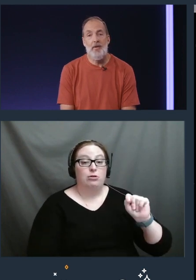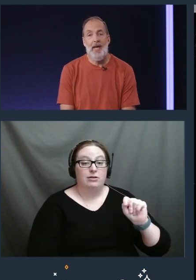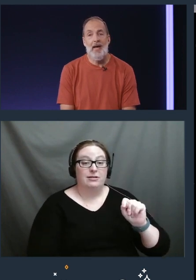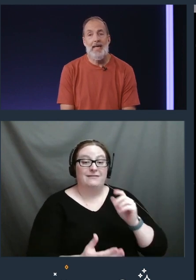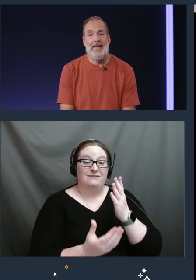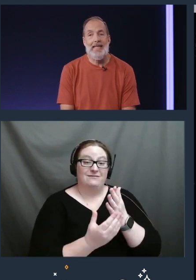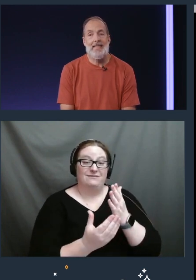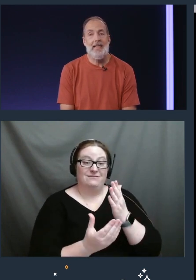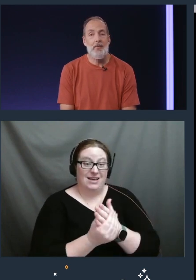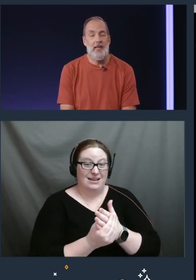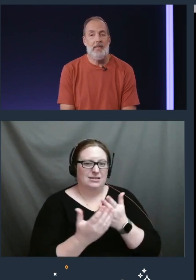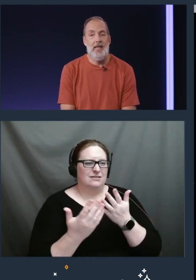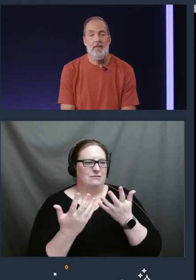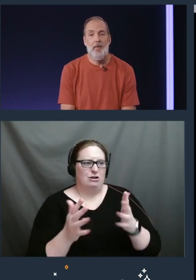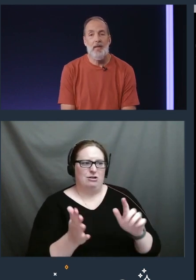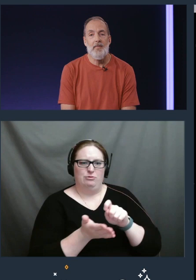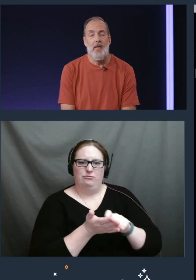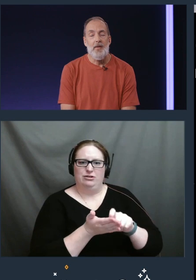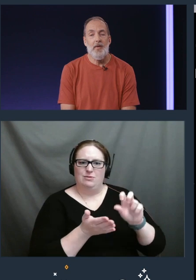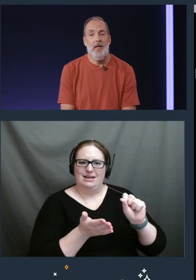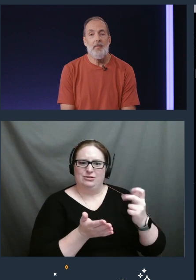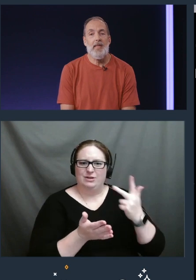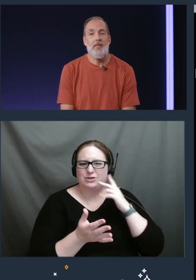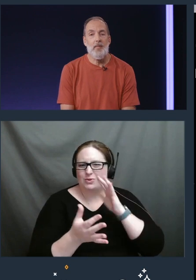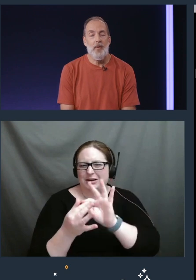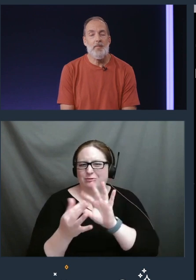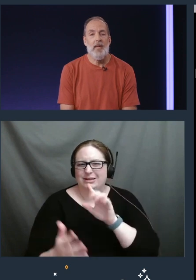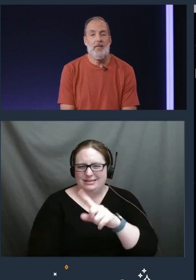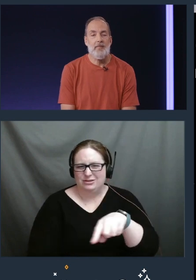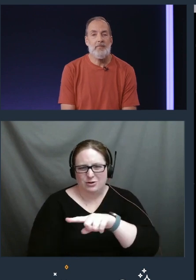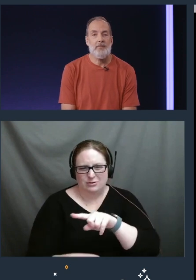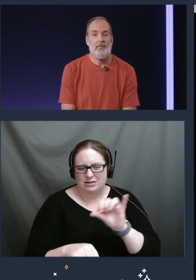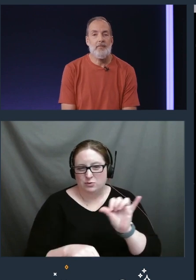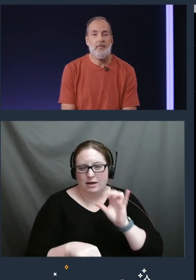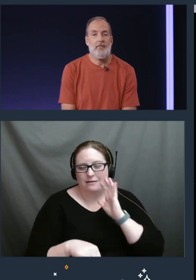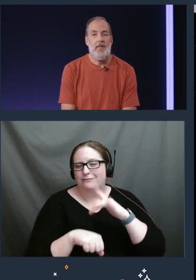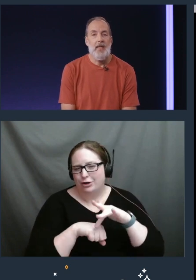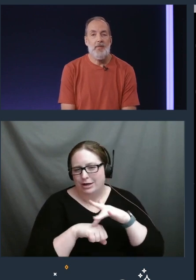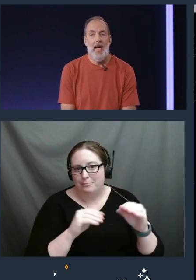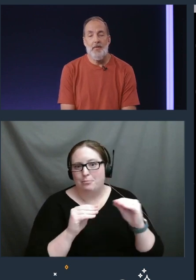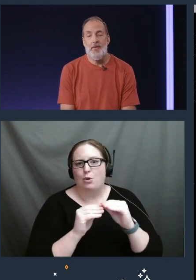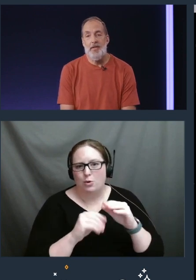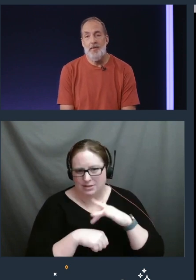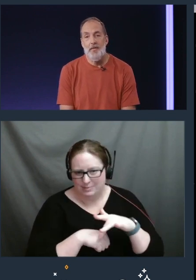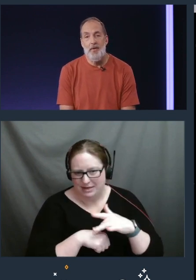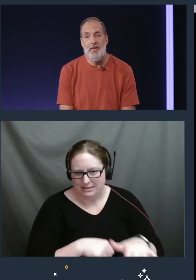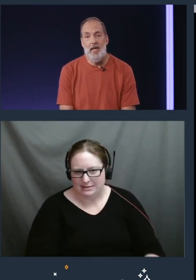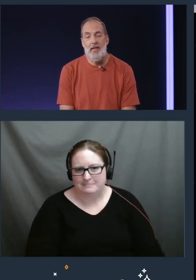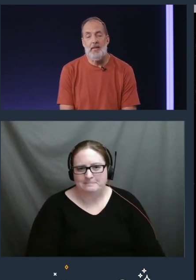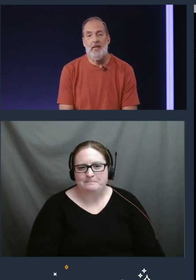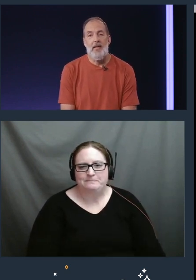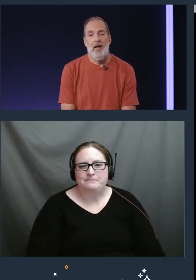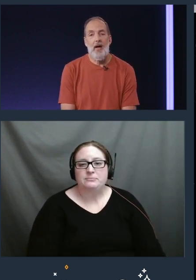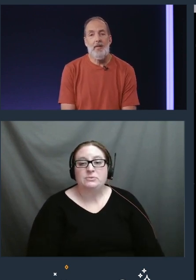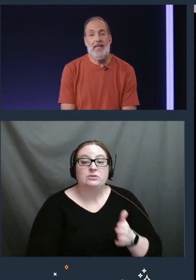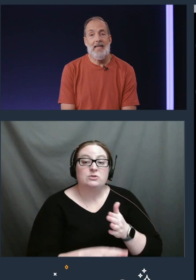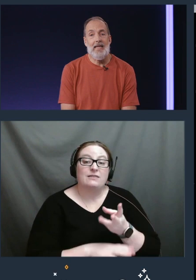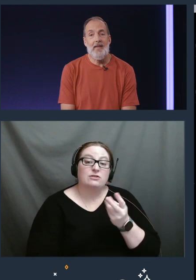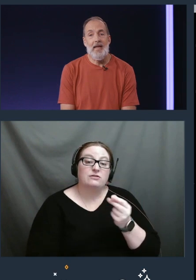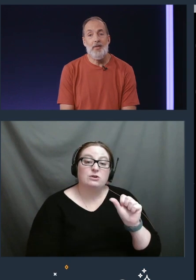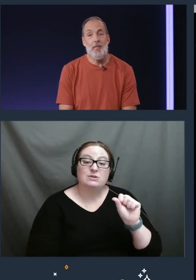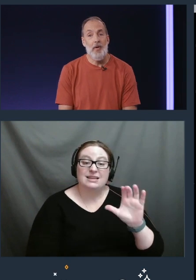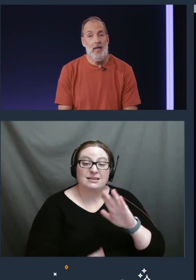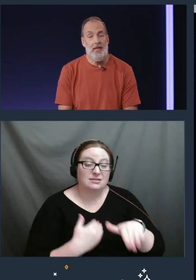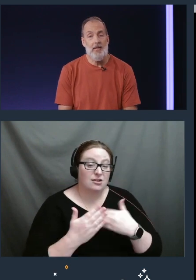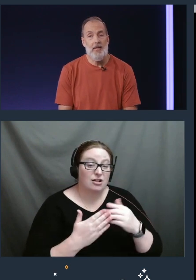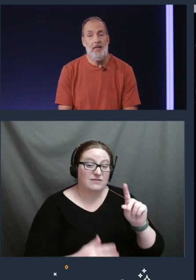S3, so I can easily release them as well, freeing up even more space. So after just a few seconds, all of the data